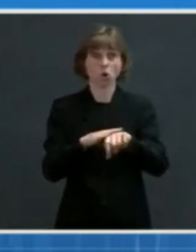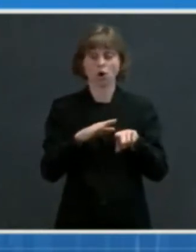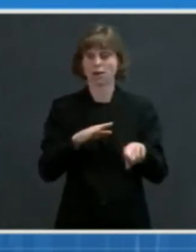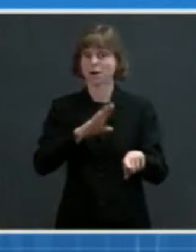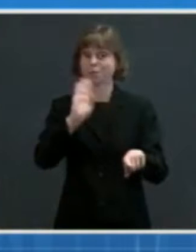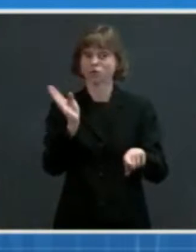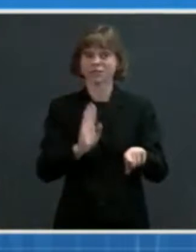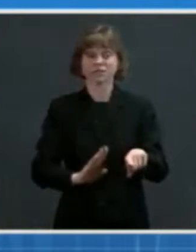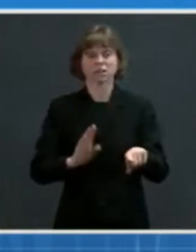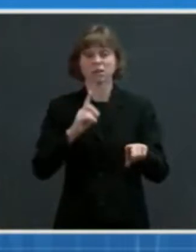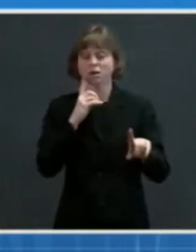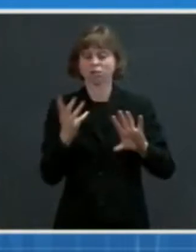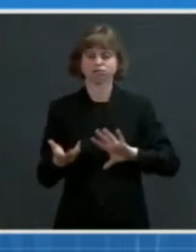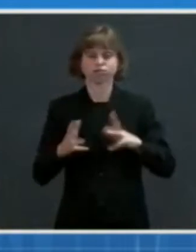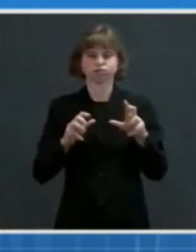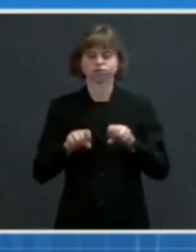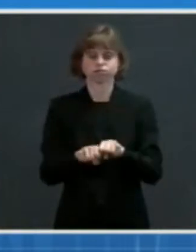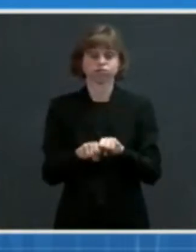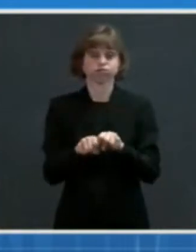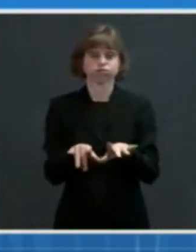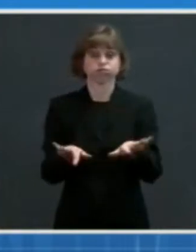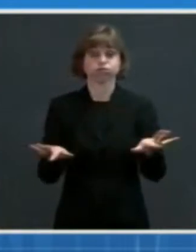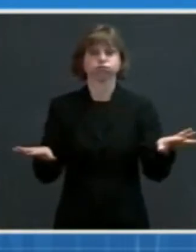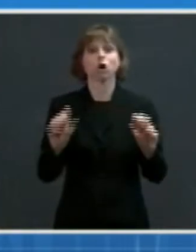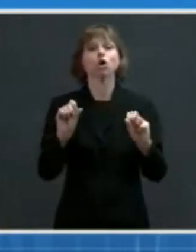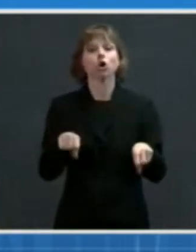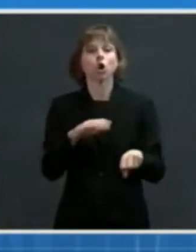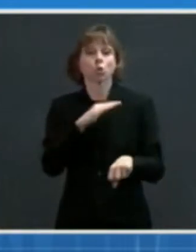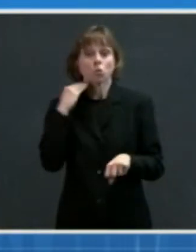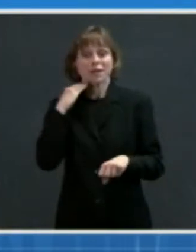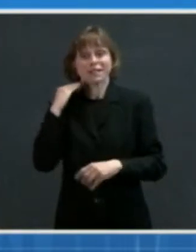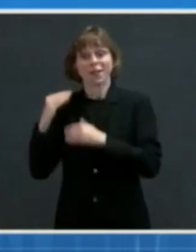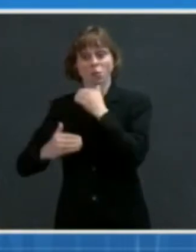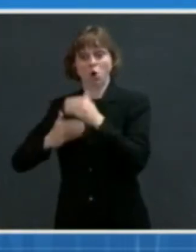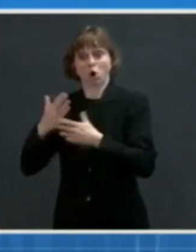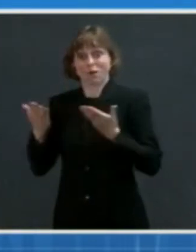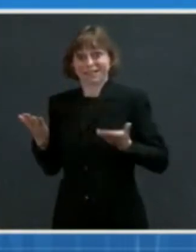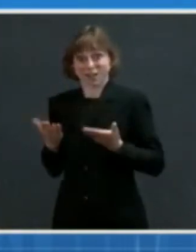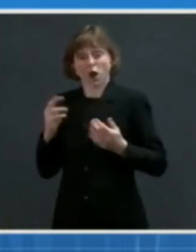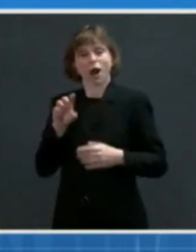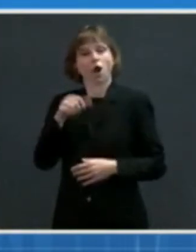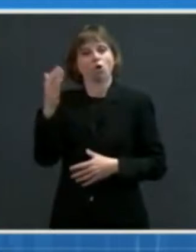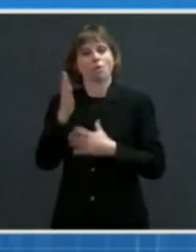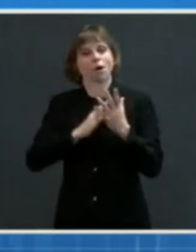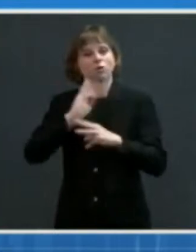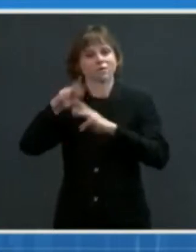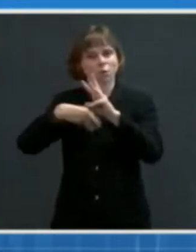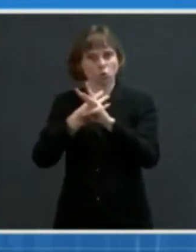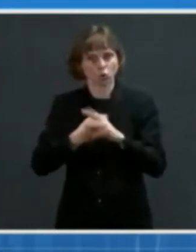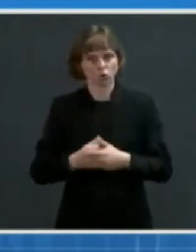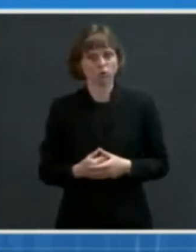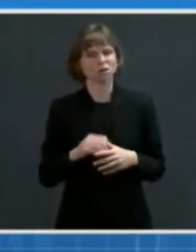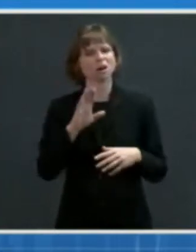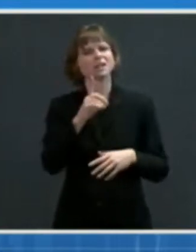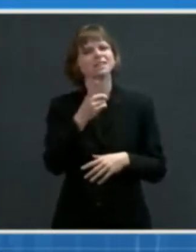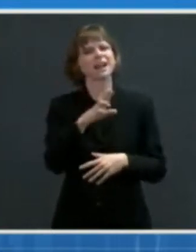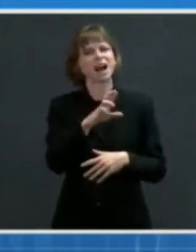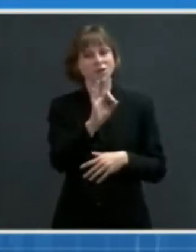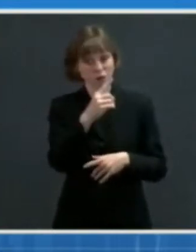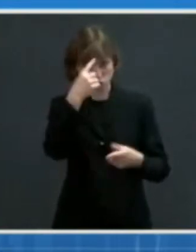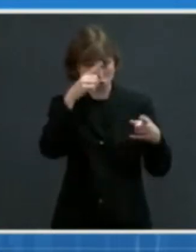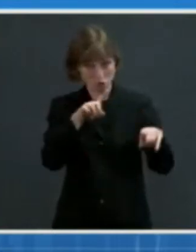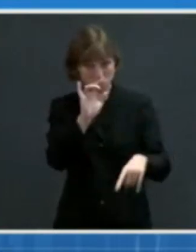global threat that could risk the progress here and in other parts of the world. Dr. Fauci, do you agree with